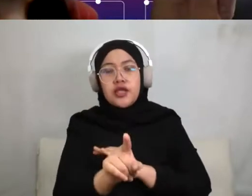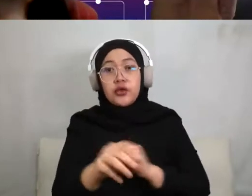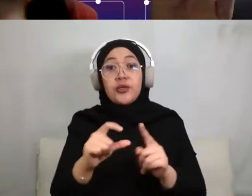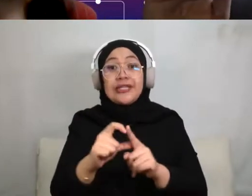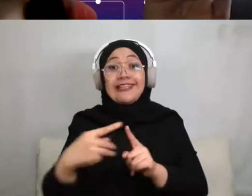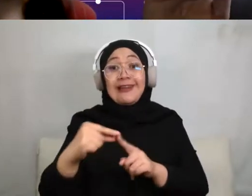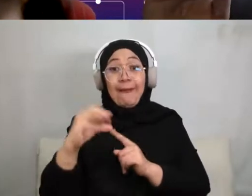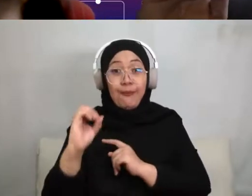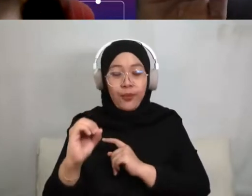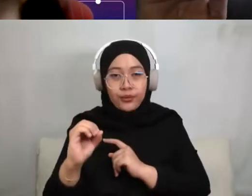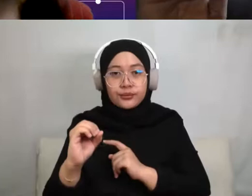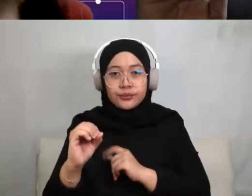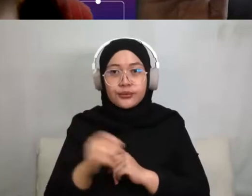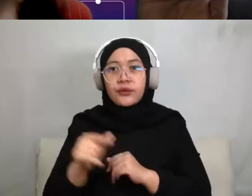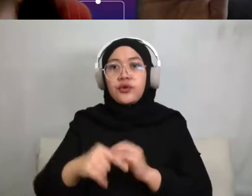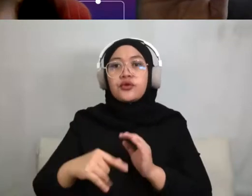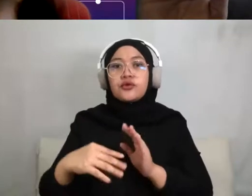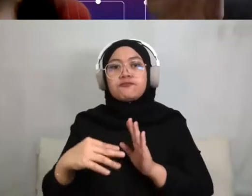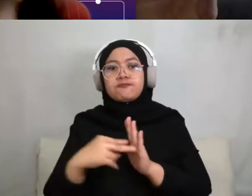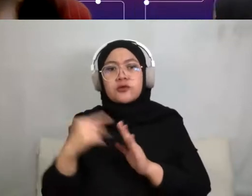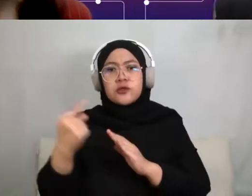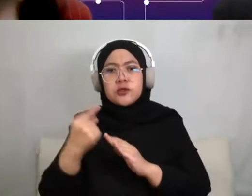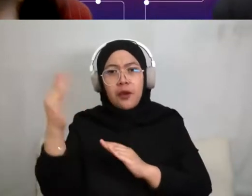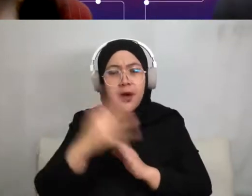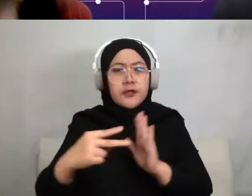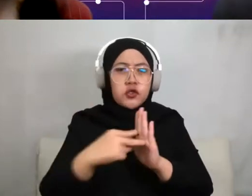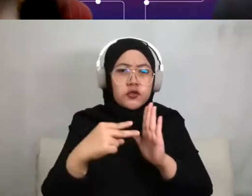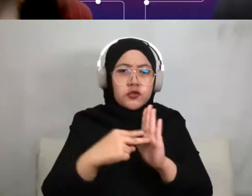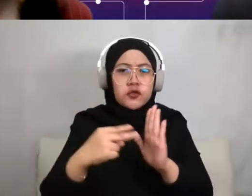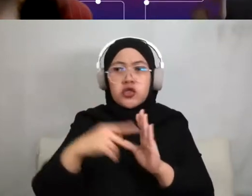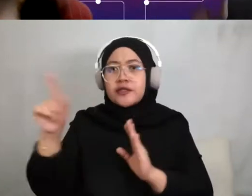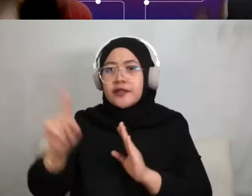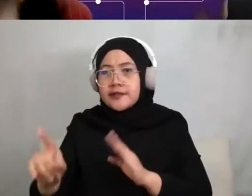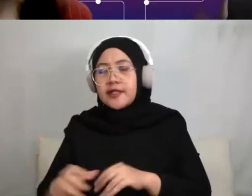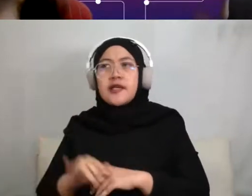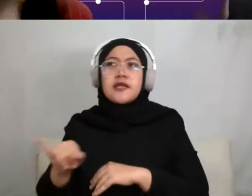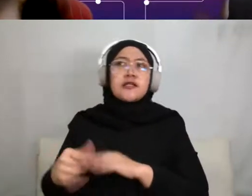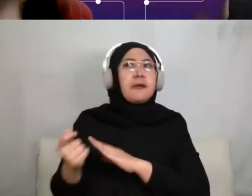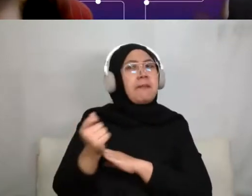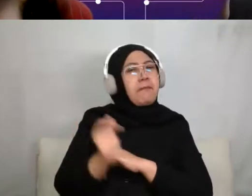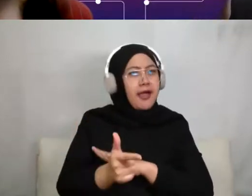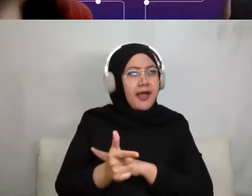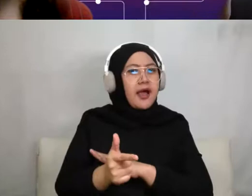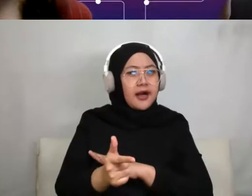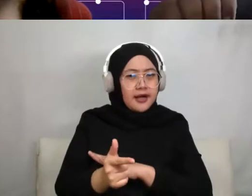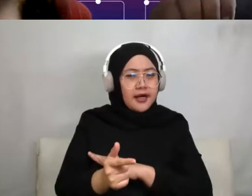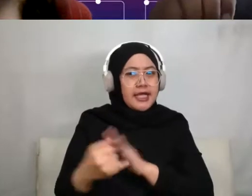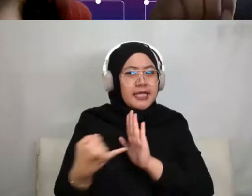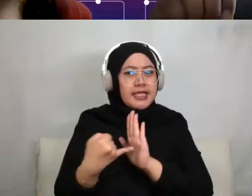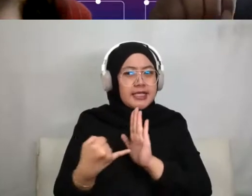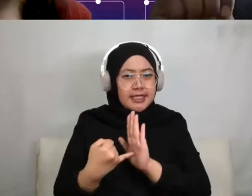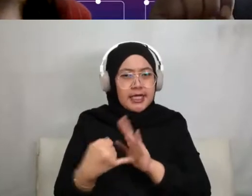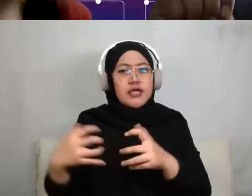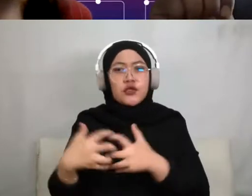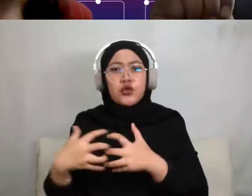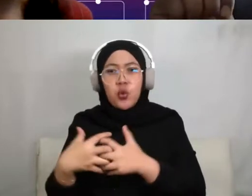day. That means you don't need to pay for demand charges also when you have a single charging